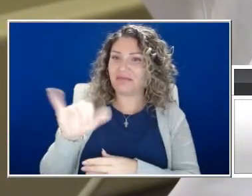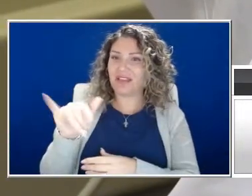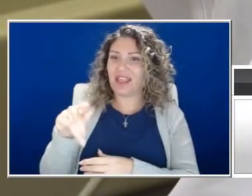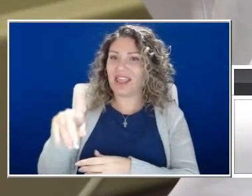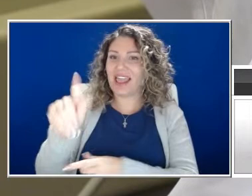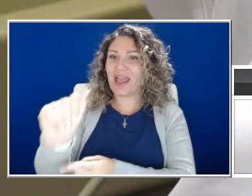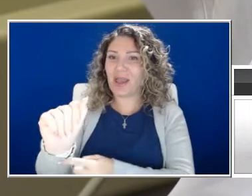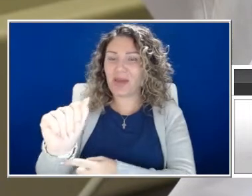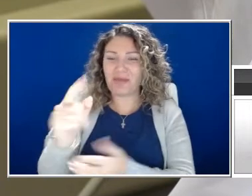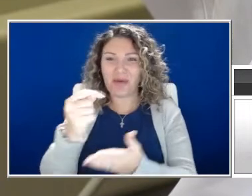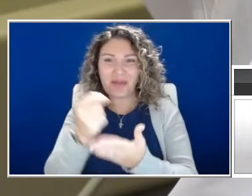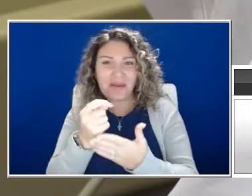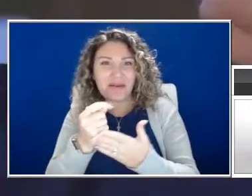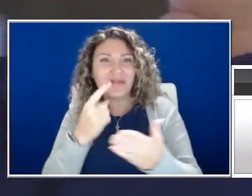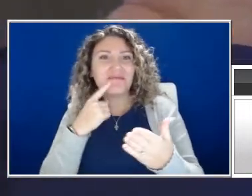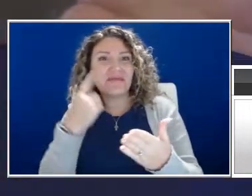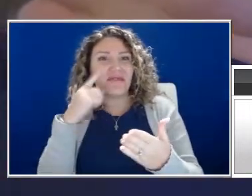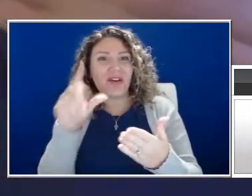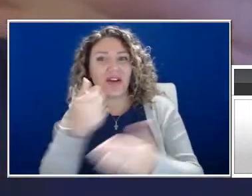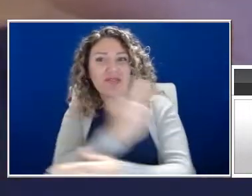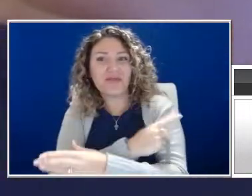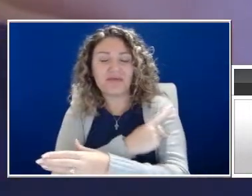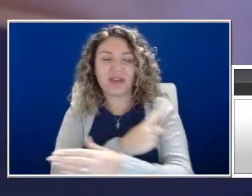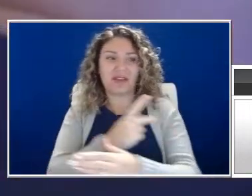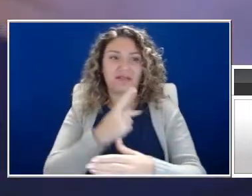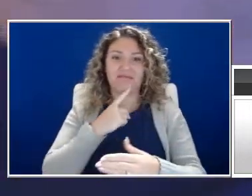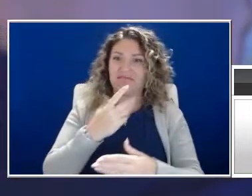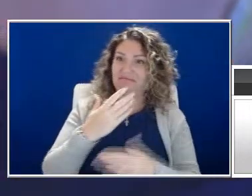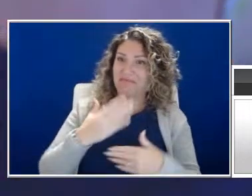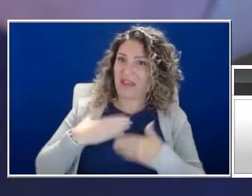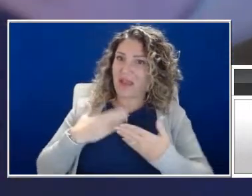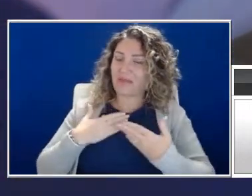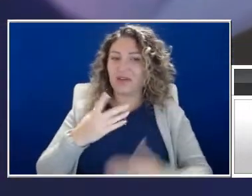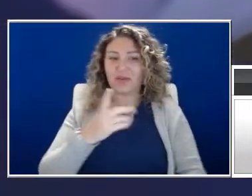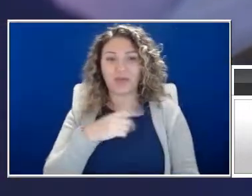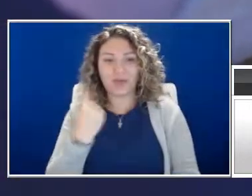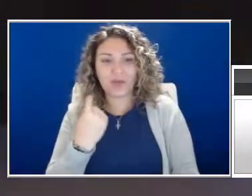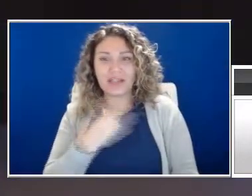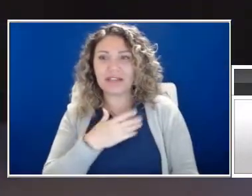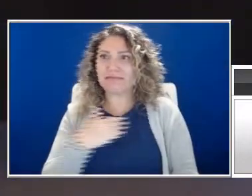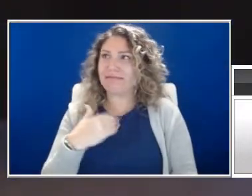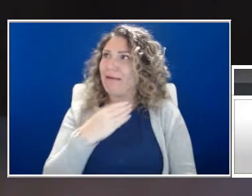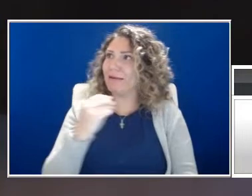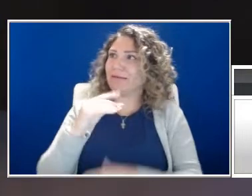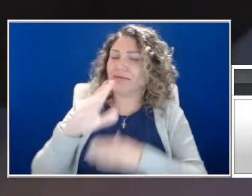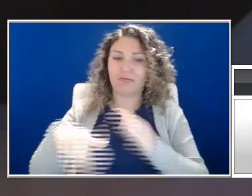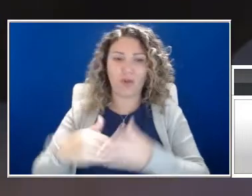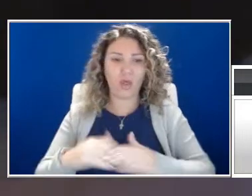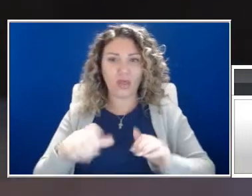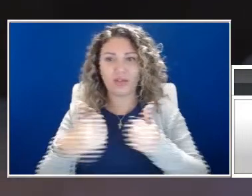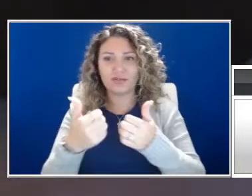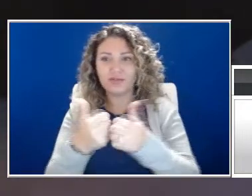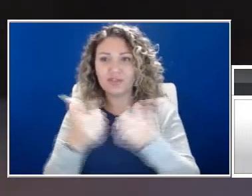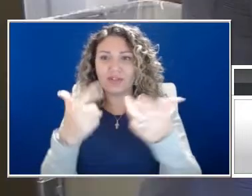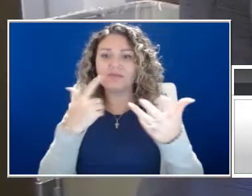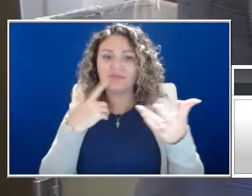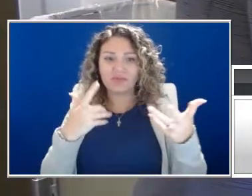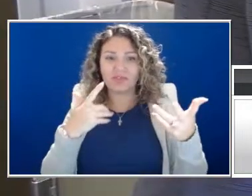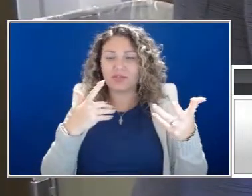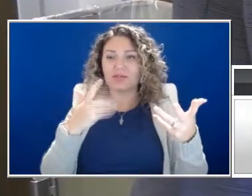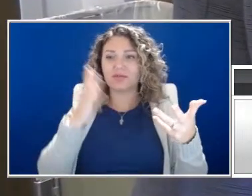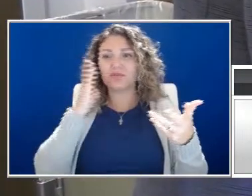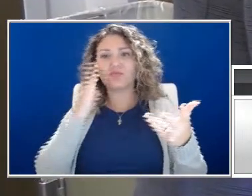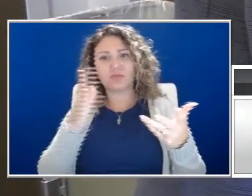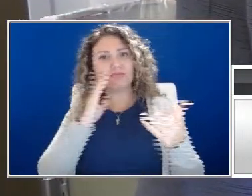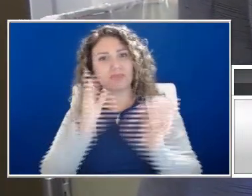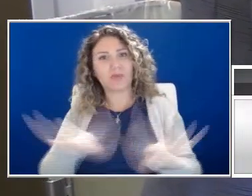in the rearview mirror than I do right now, because the risk and the tribulations that are going to be there, for lack of a better term, it's going to be worth it to come